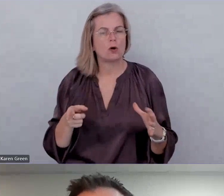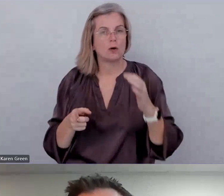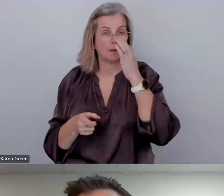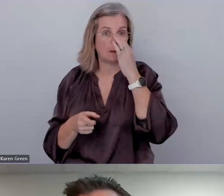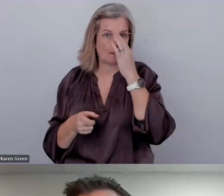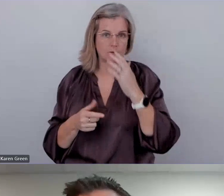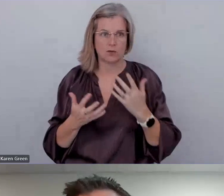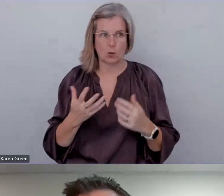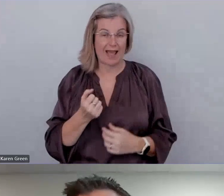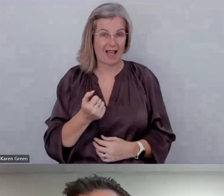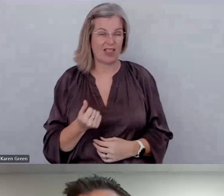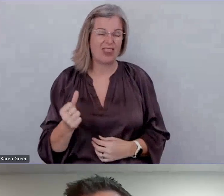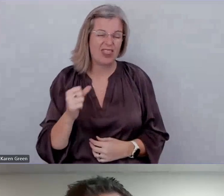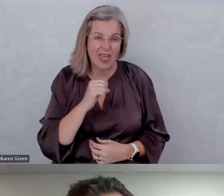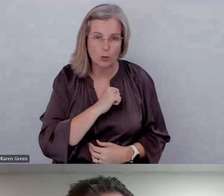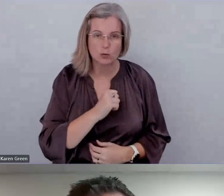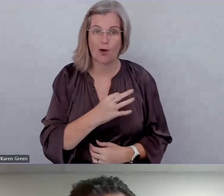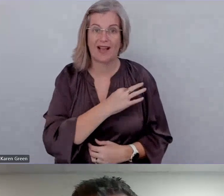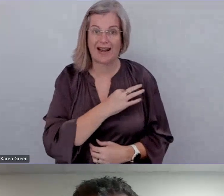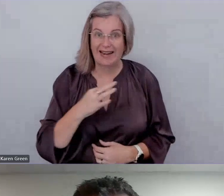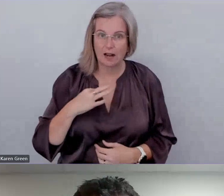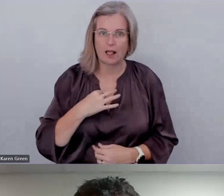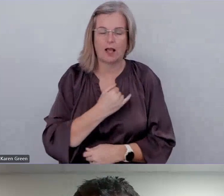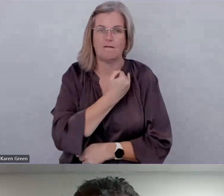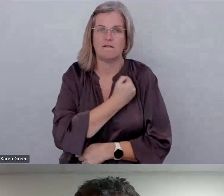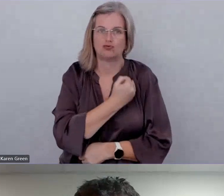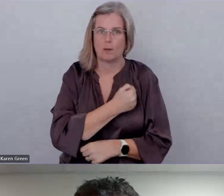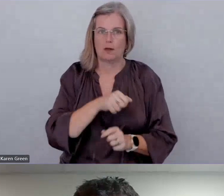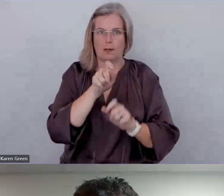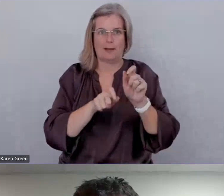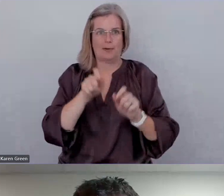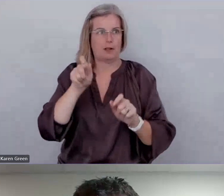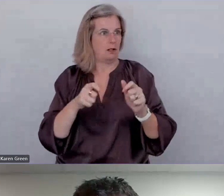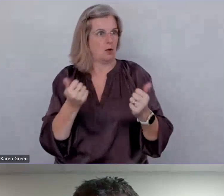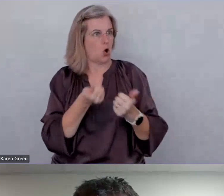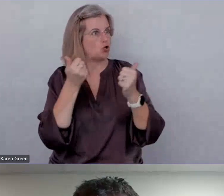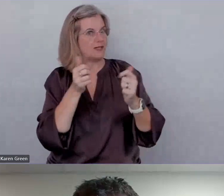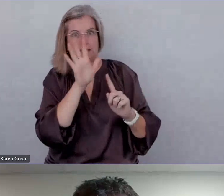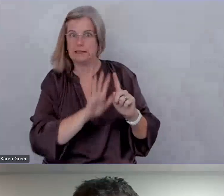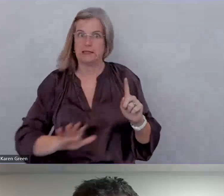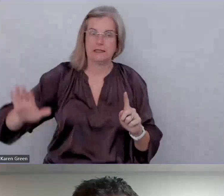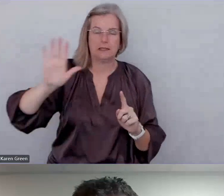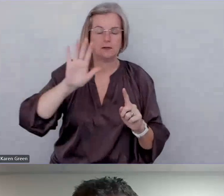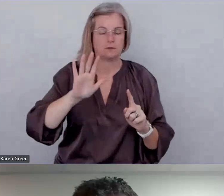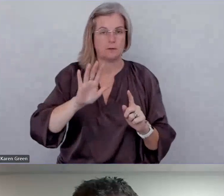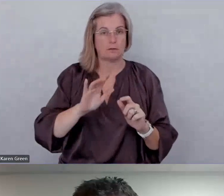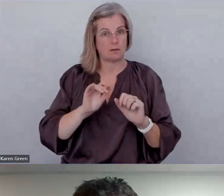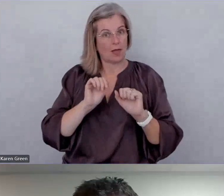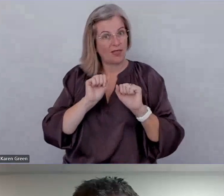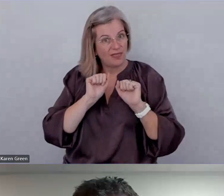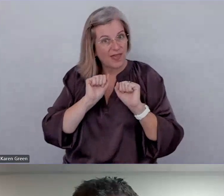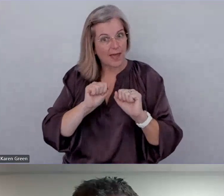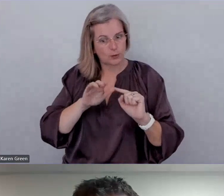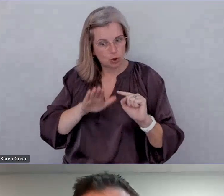of clinically vulnerable people around the country who their child going into an environment